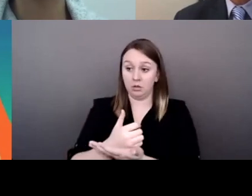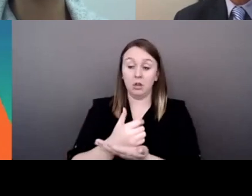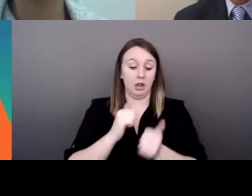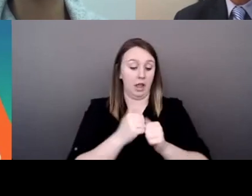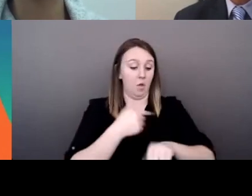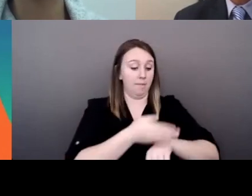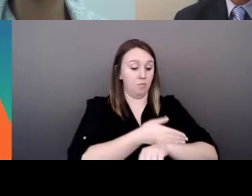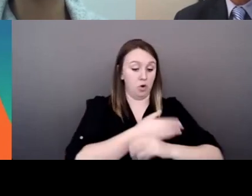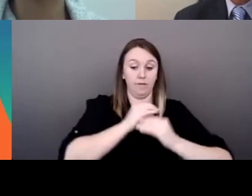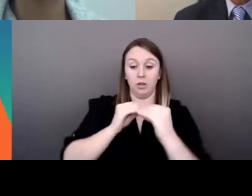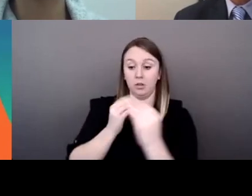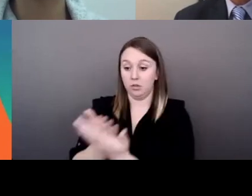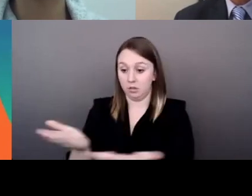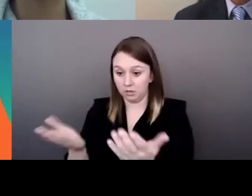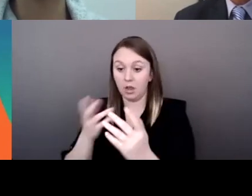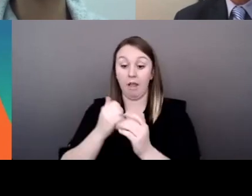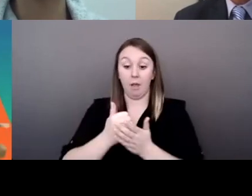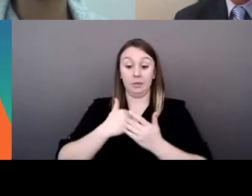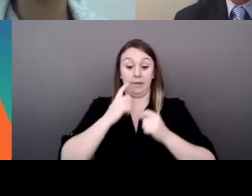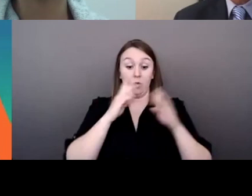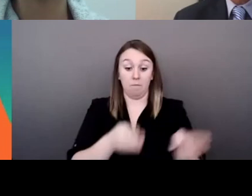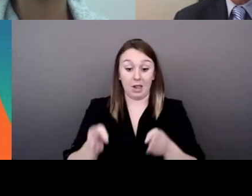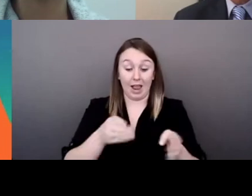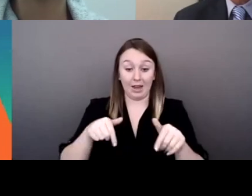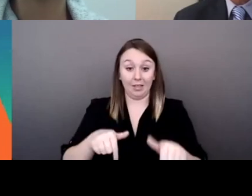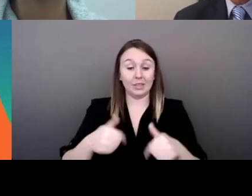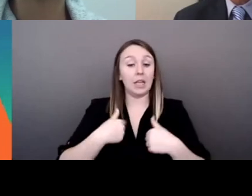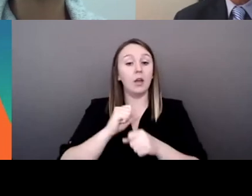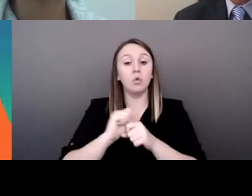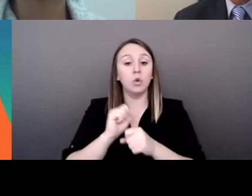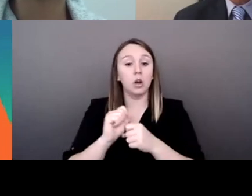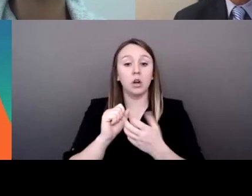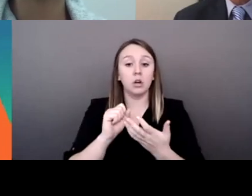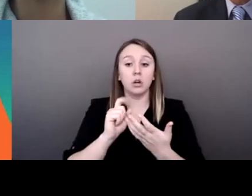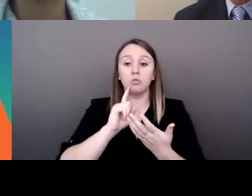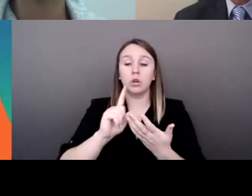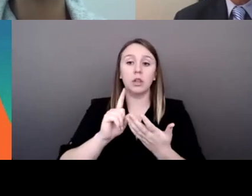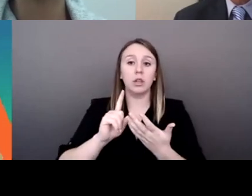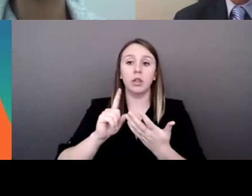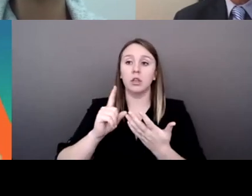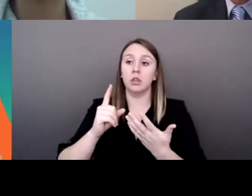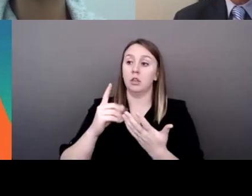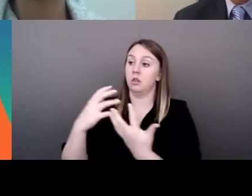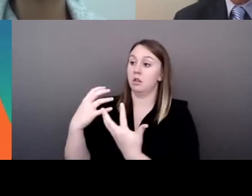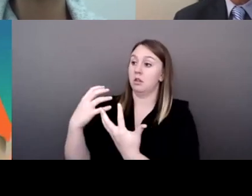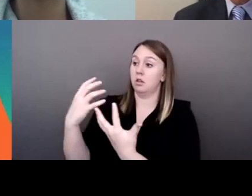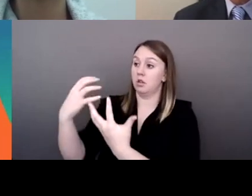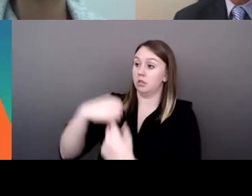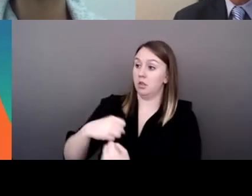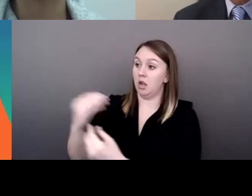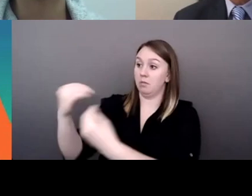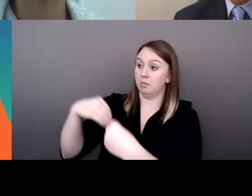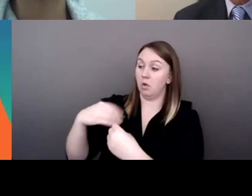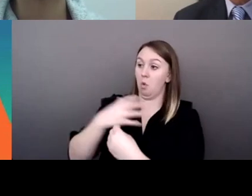in planning and delivery of this education. I work from an entirely decolonized lens for the most part, and that's not always accessible. So your